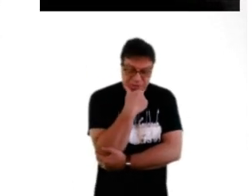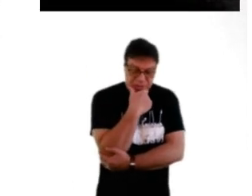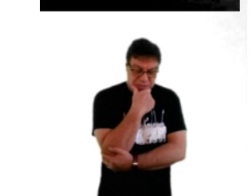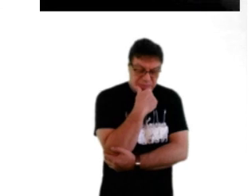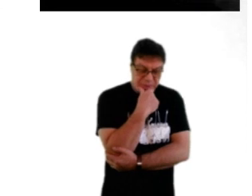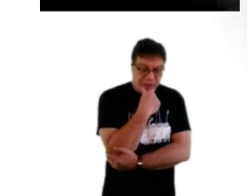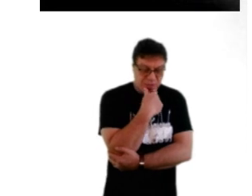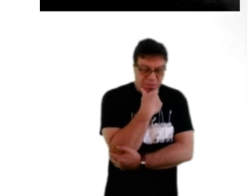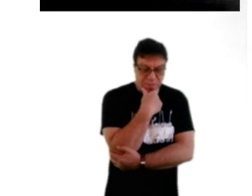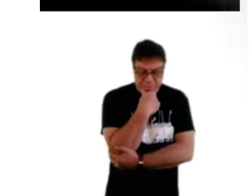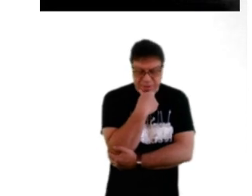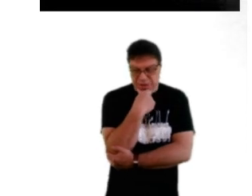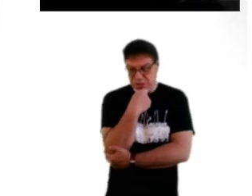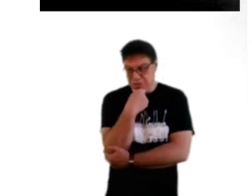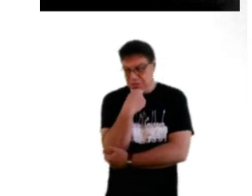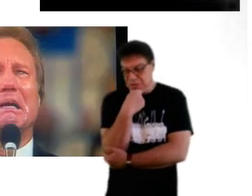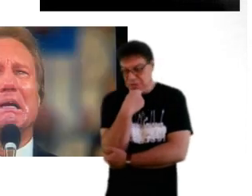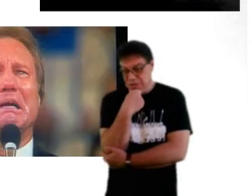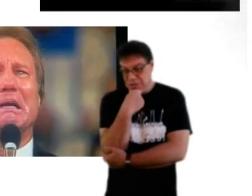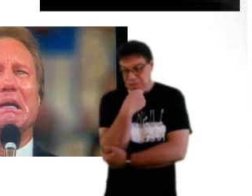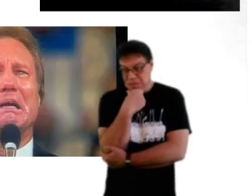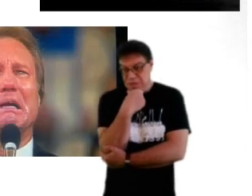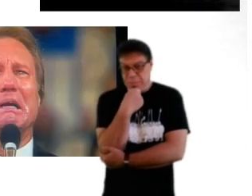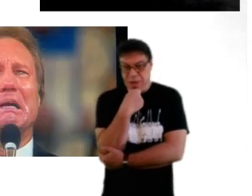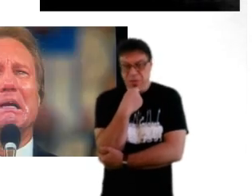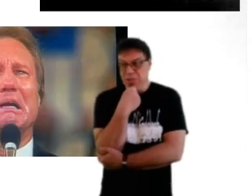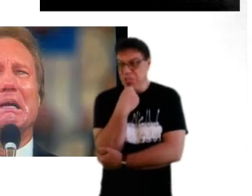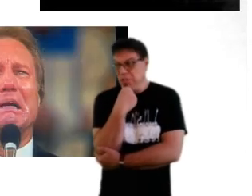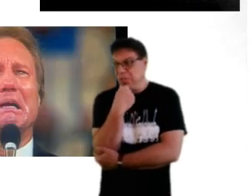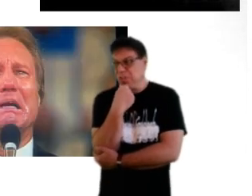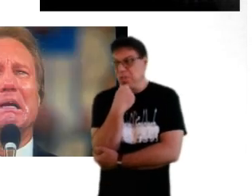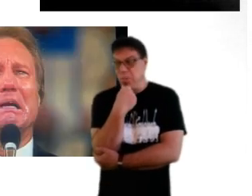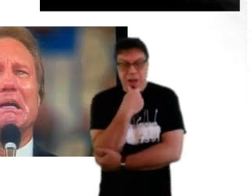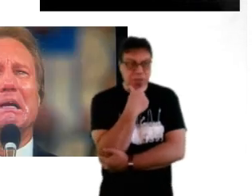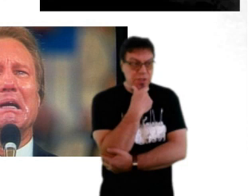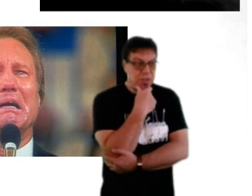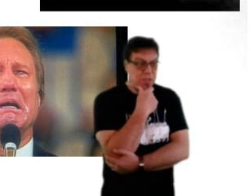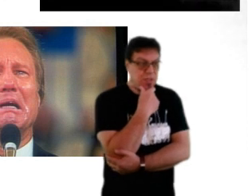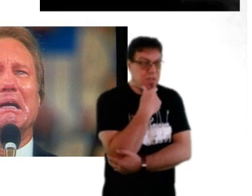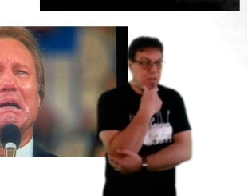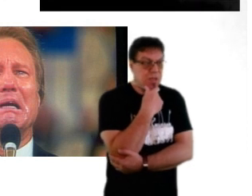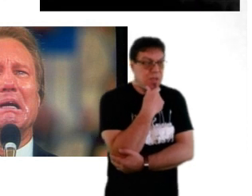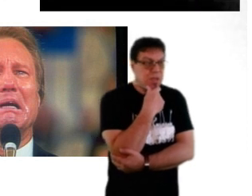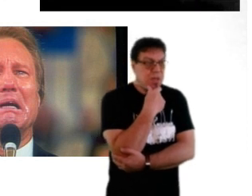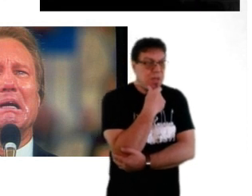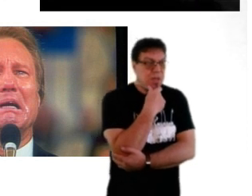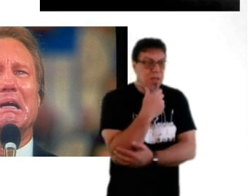Better than the pastor from Impastor. Better than Jimmy Swaggart.